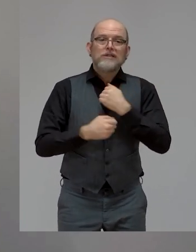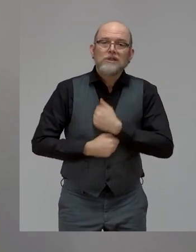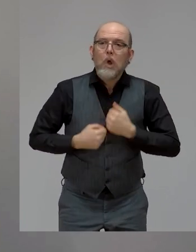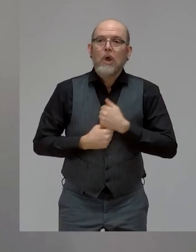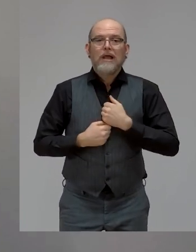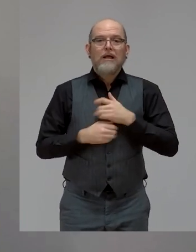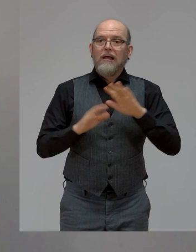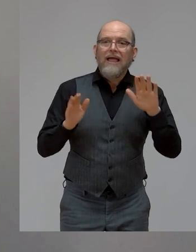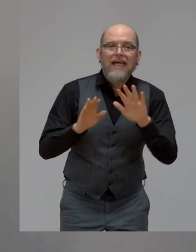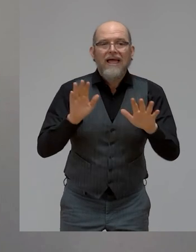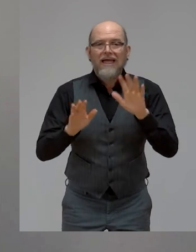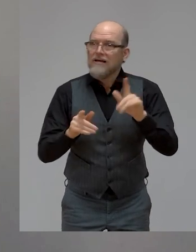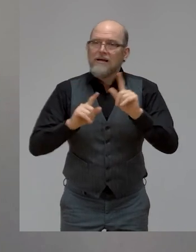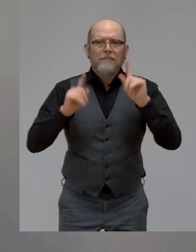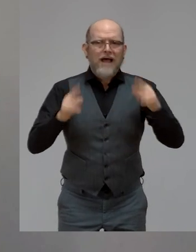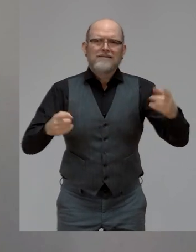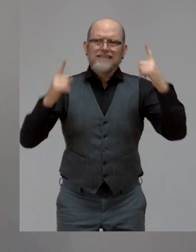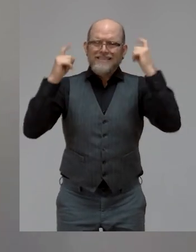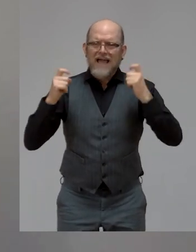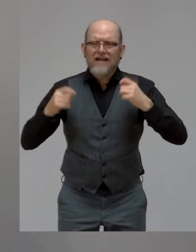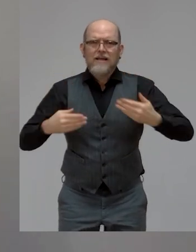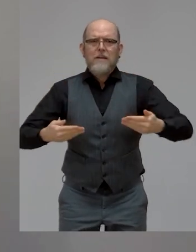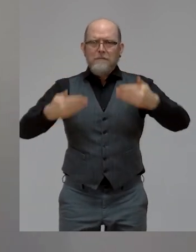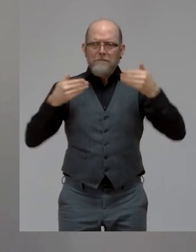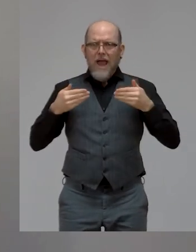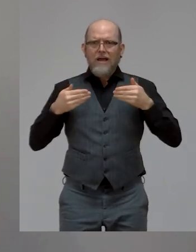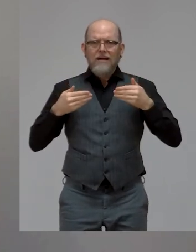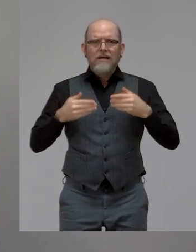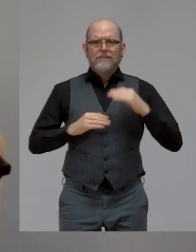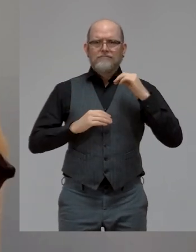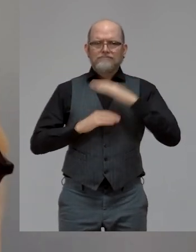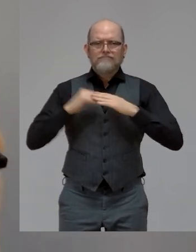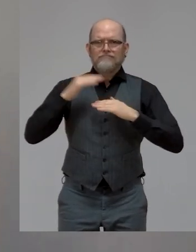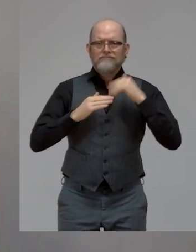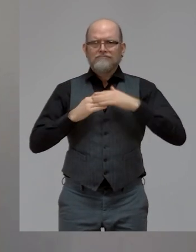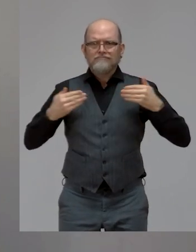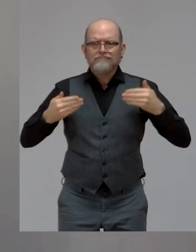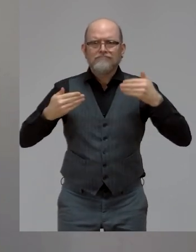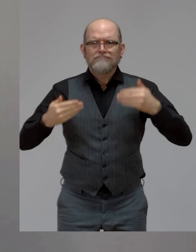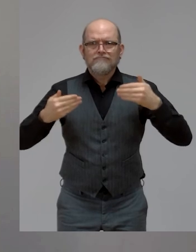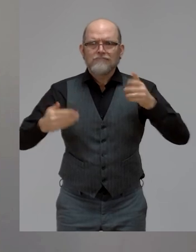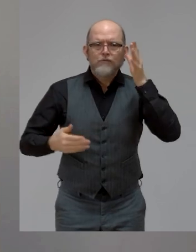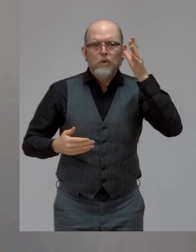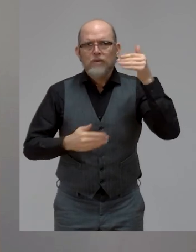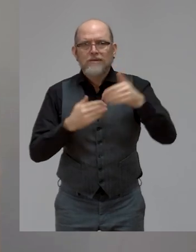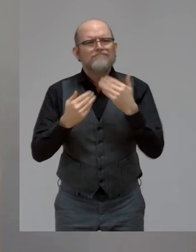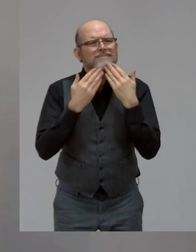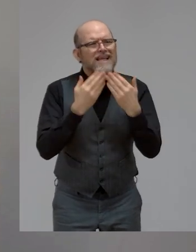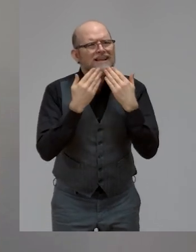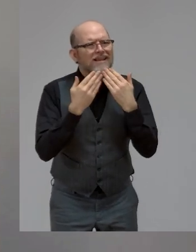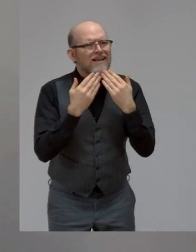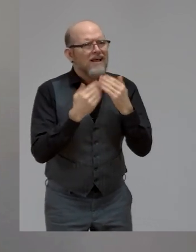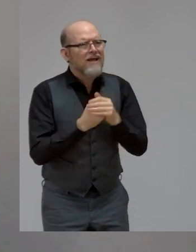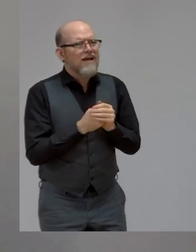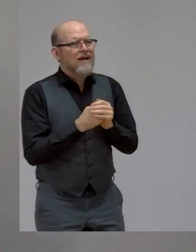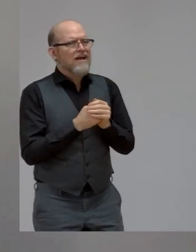I will see all of you throughout the next 3 days. And a huge thank you to Michael Fembeck, the great Zero Project Conference